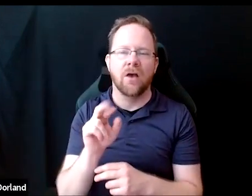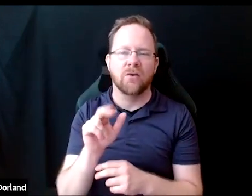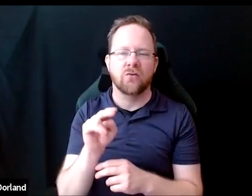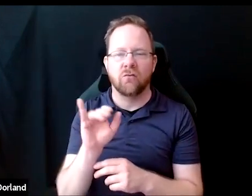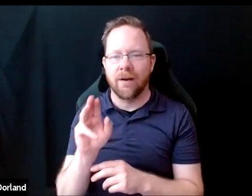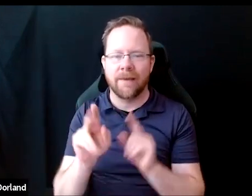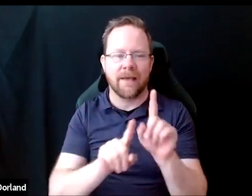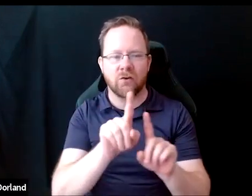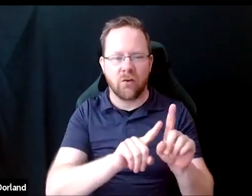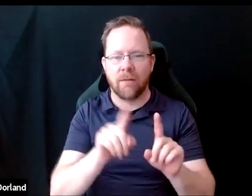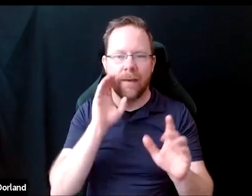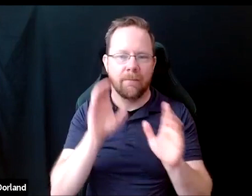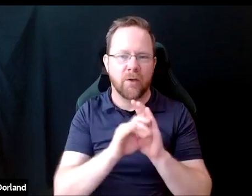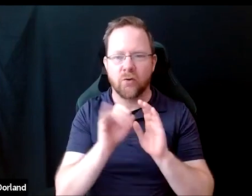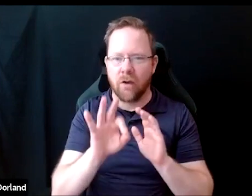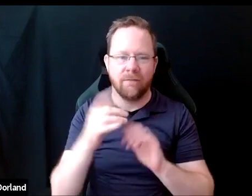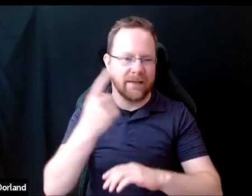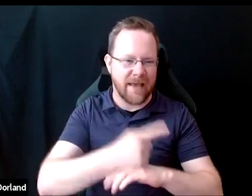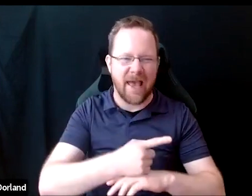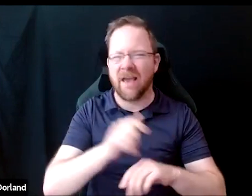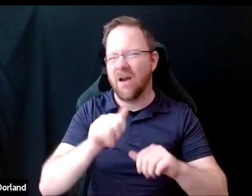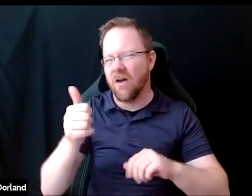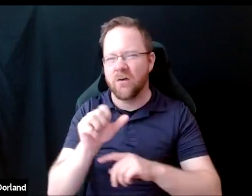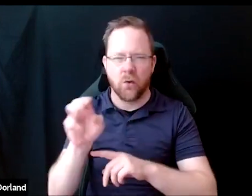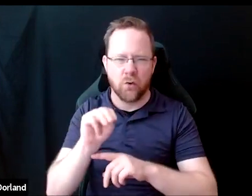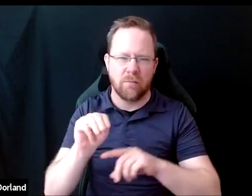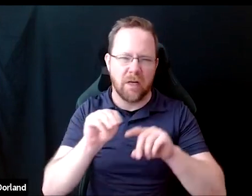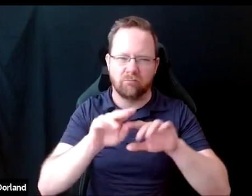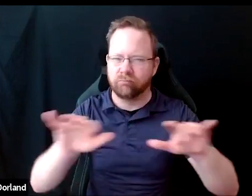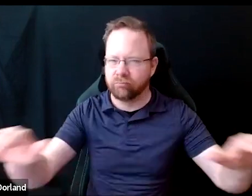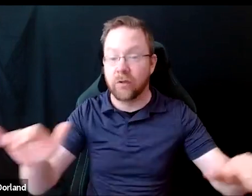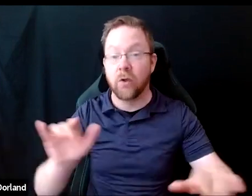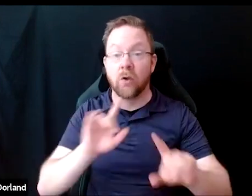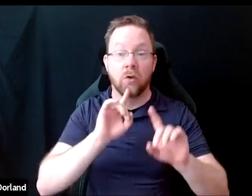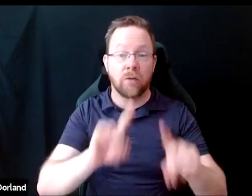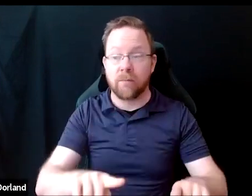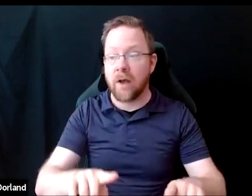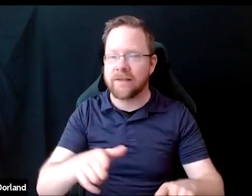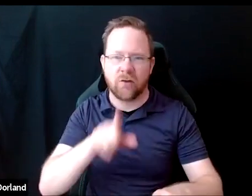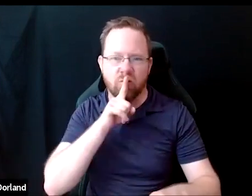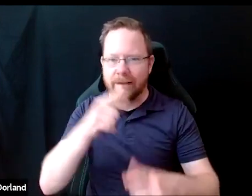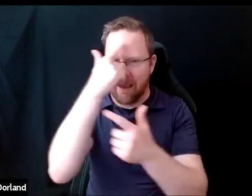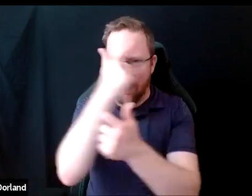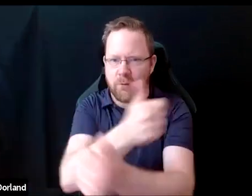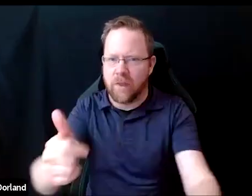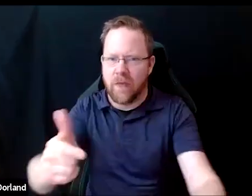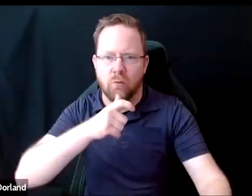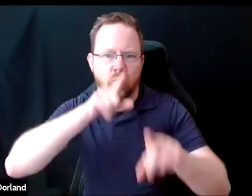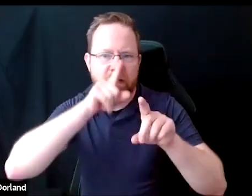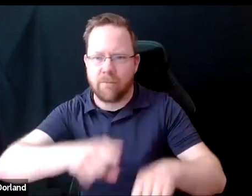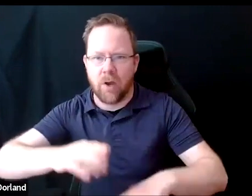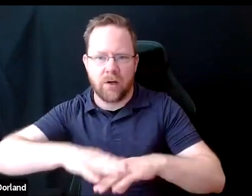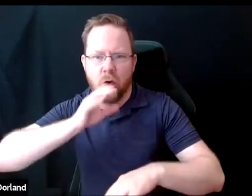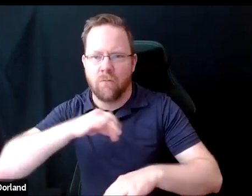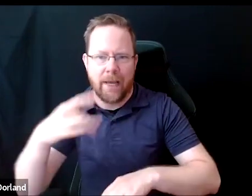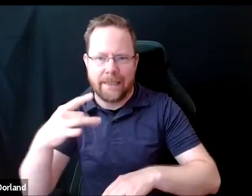media websites. And our responses were simply a convenient sample of whoever responded to the survey and was over 18 years